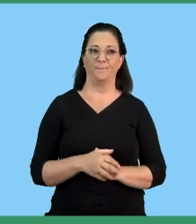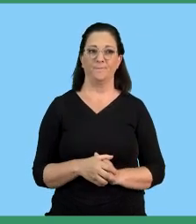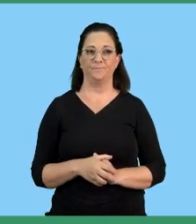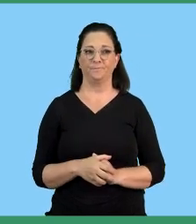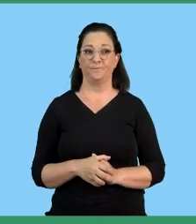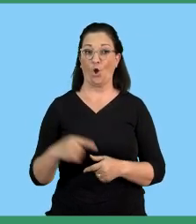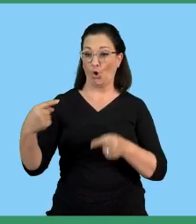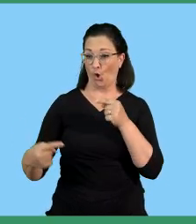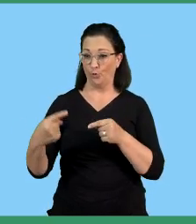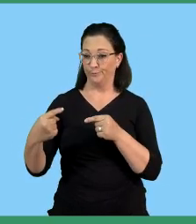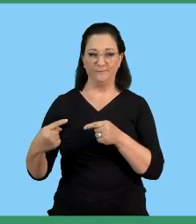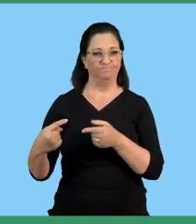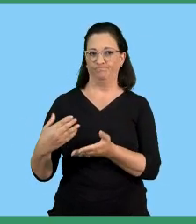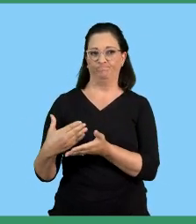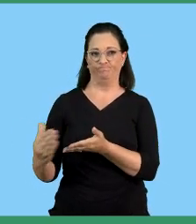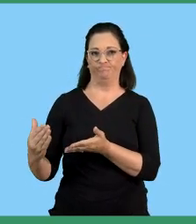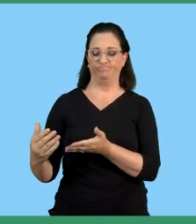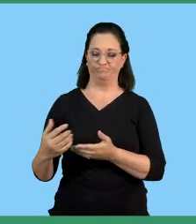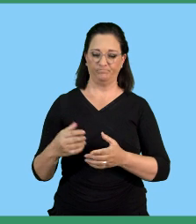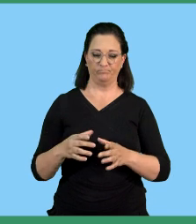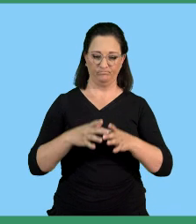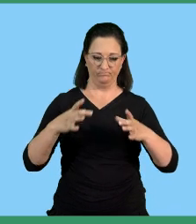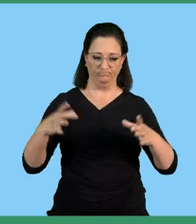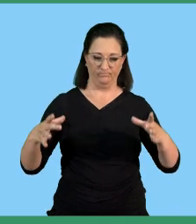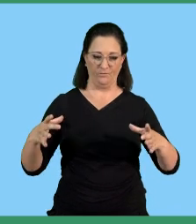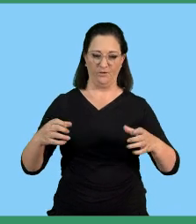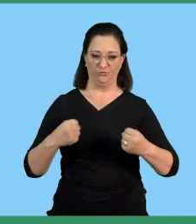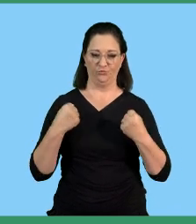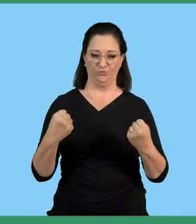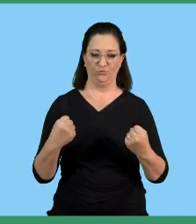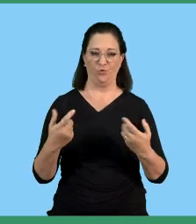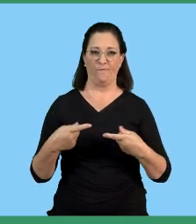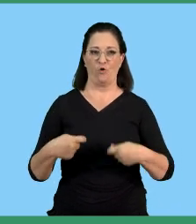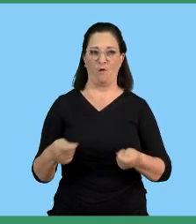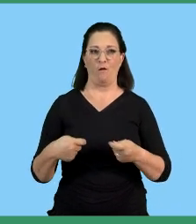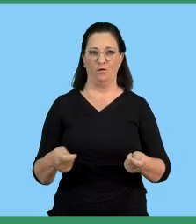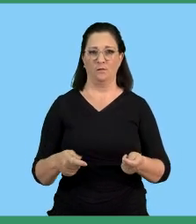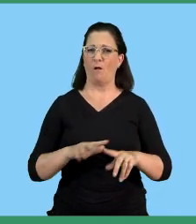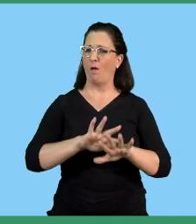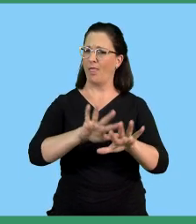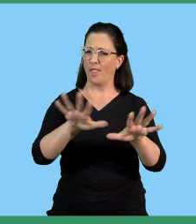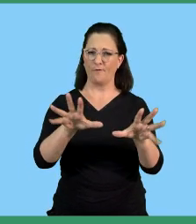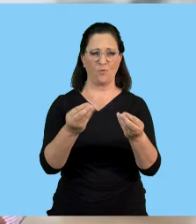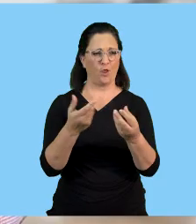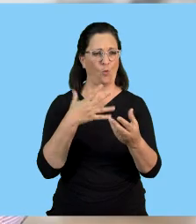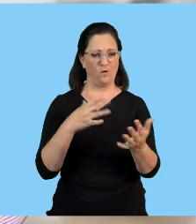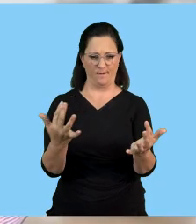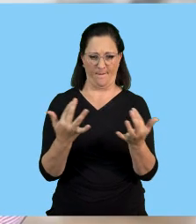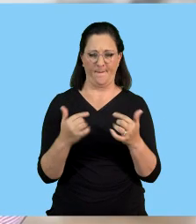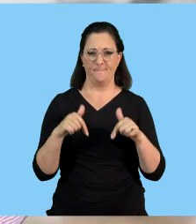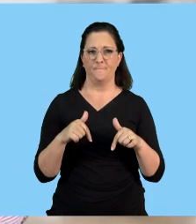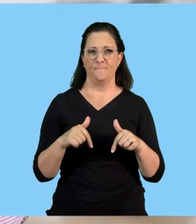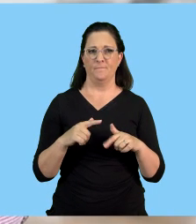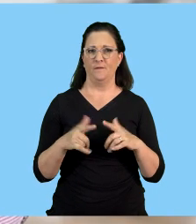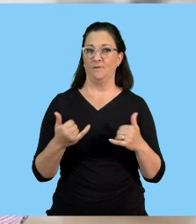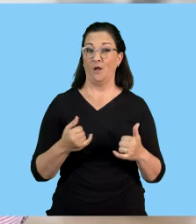eliminate competitors and dominate the market prices. So everybody would want to come to our business. Who would want to go to a